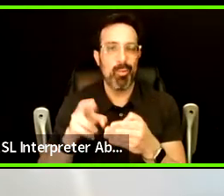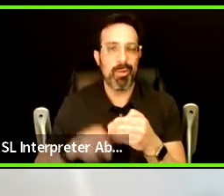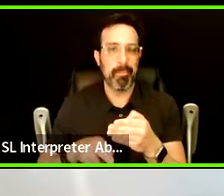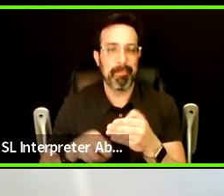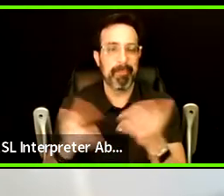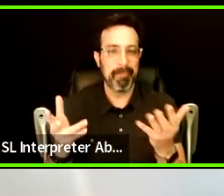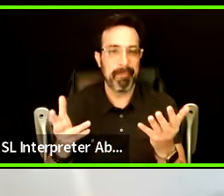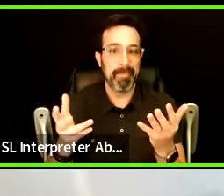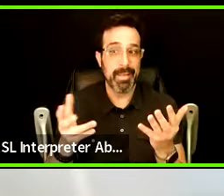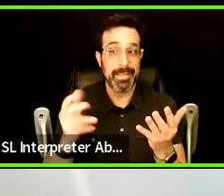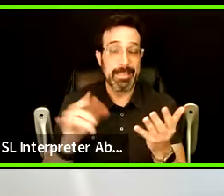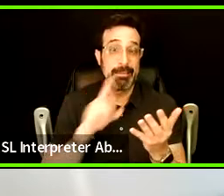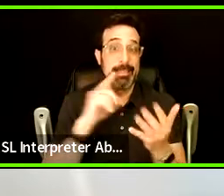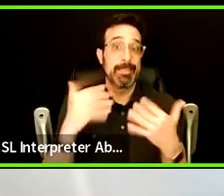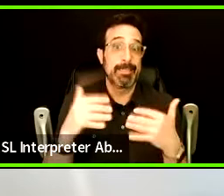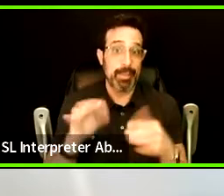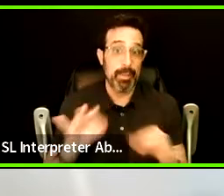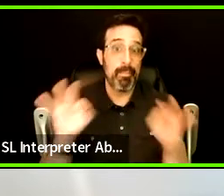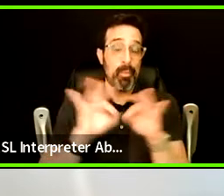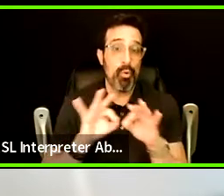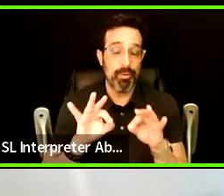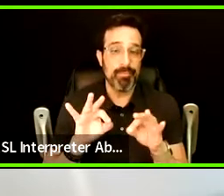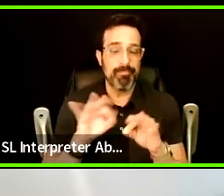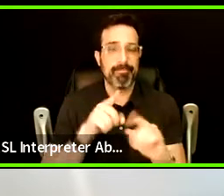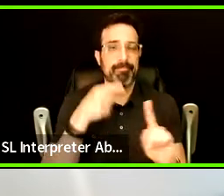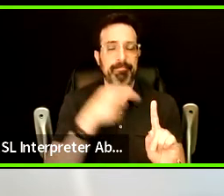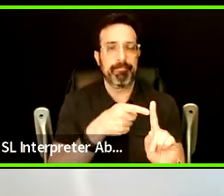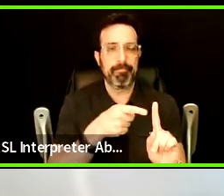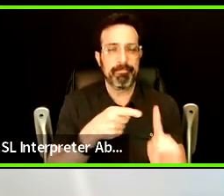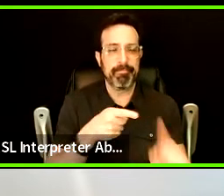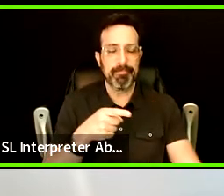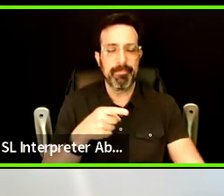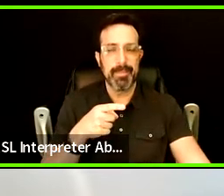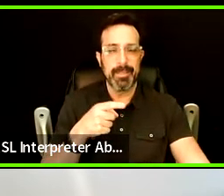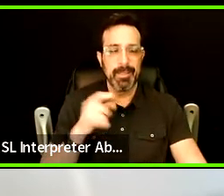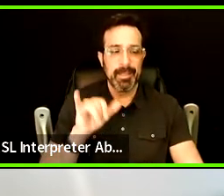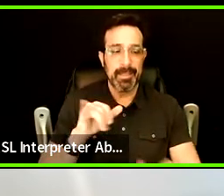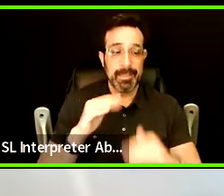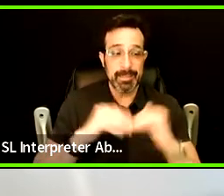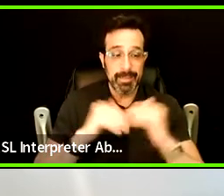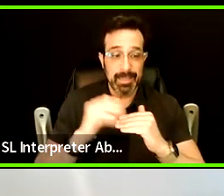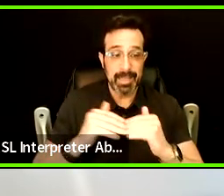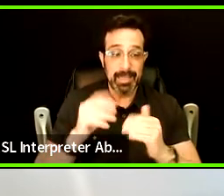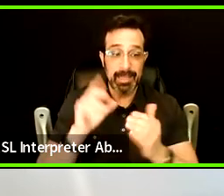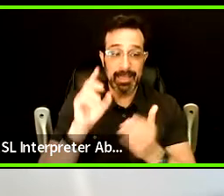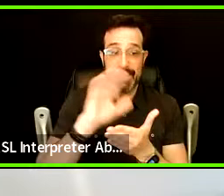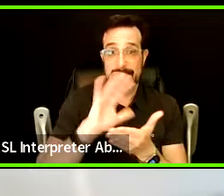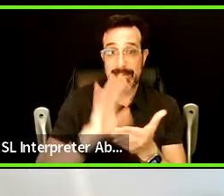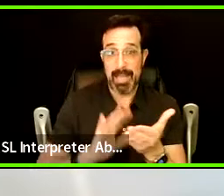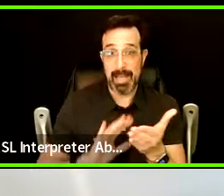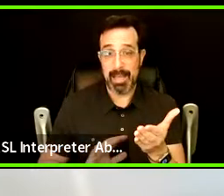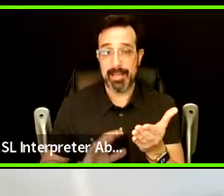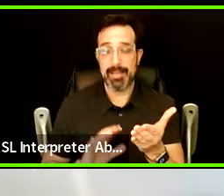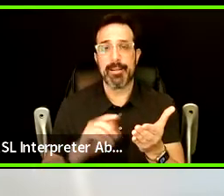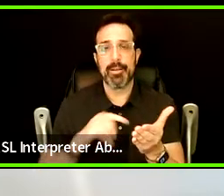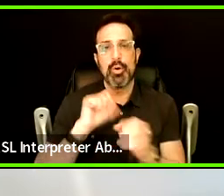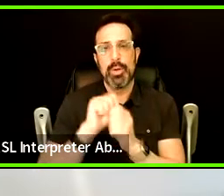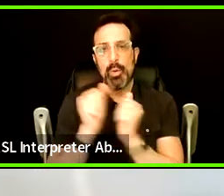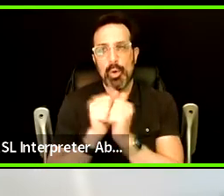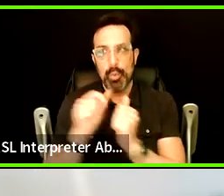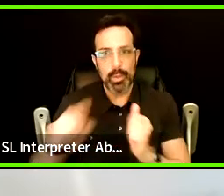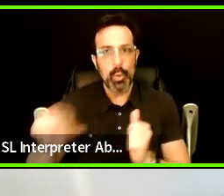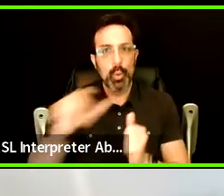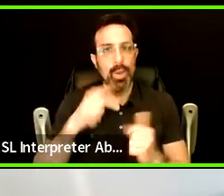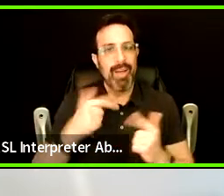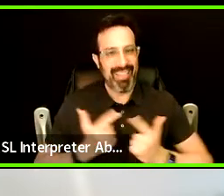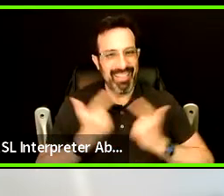that it's really important, particularly as these facilities are being designed, that we're working with folks with lived